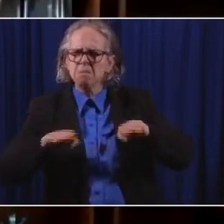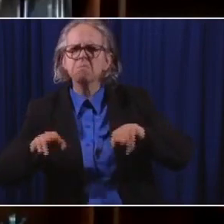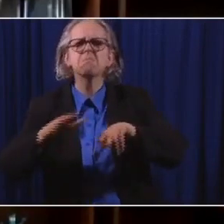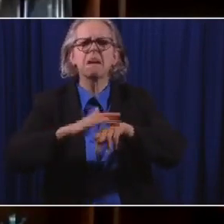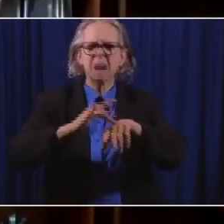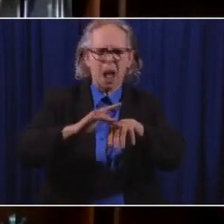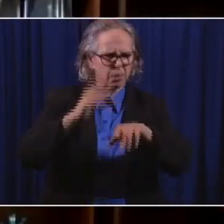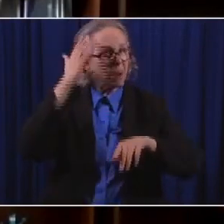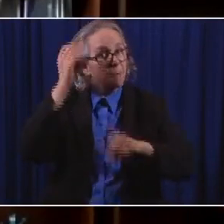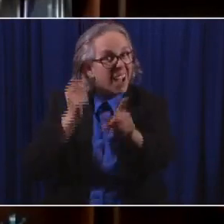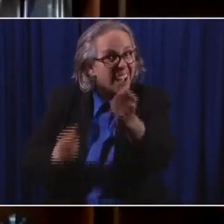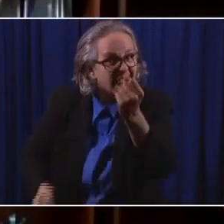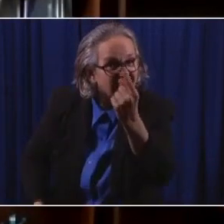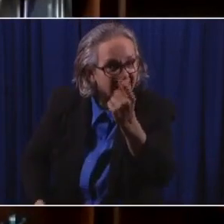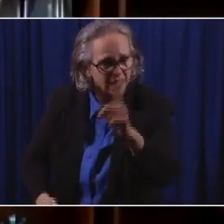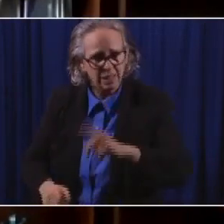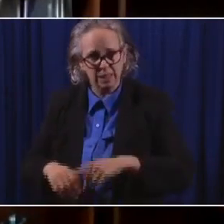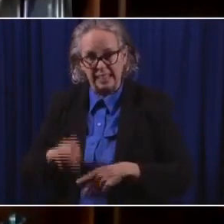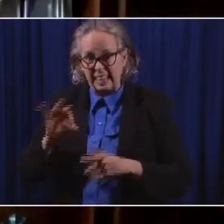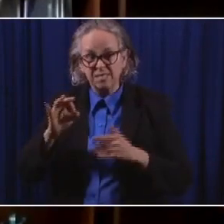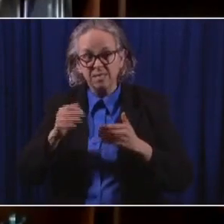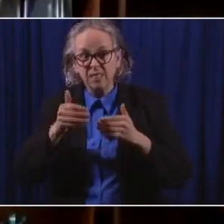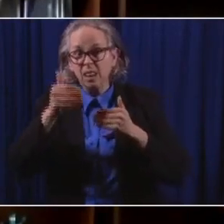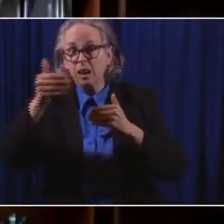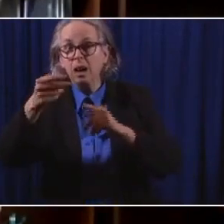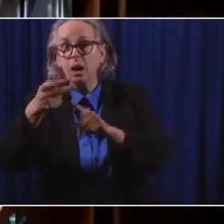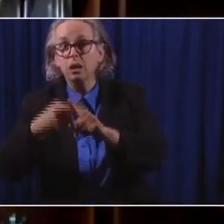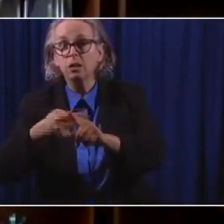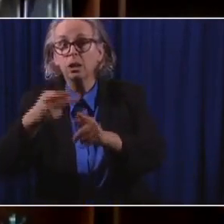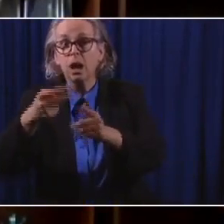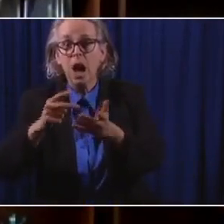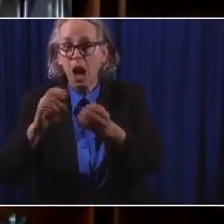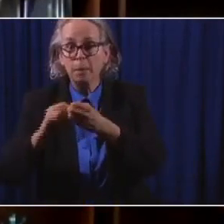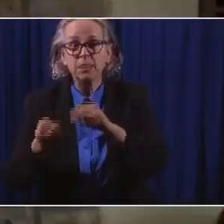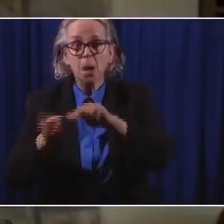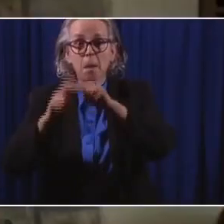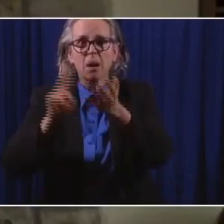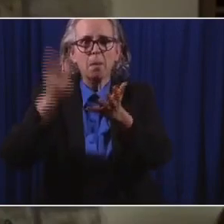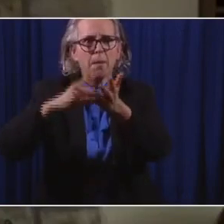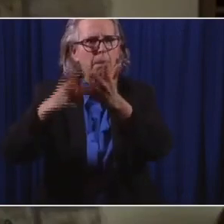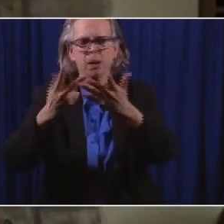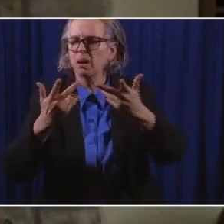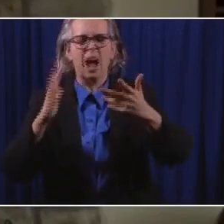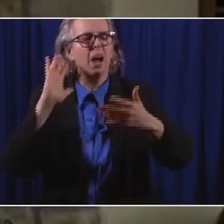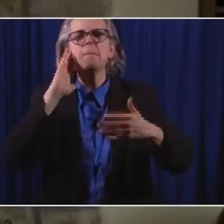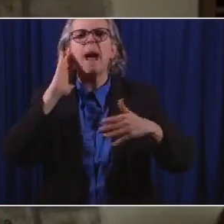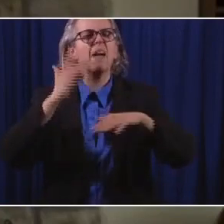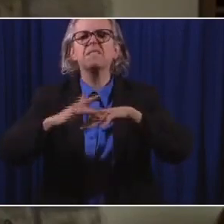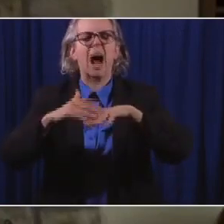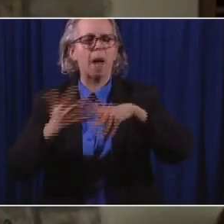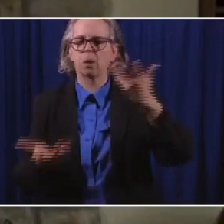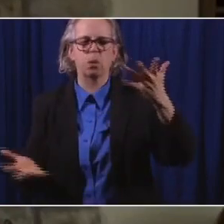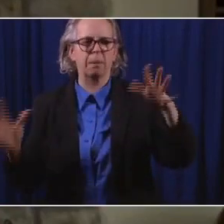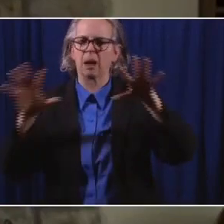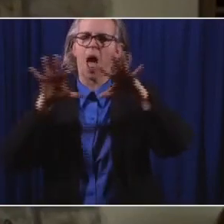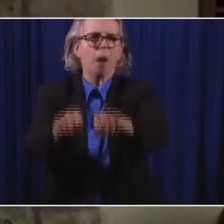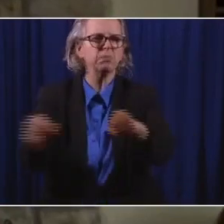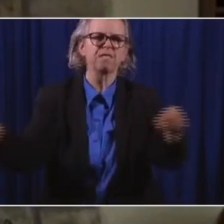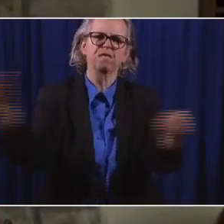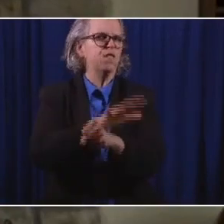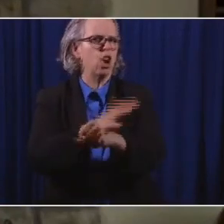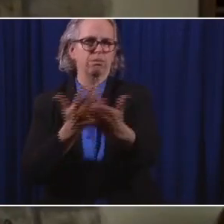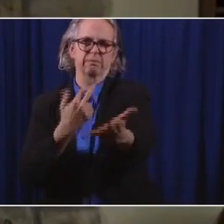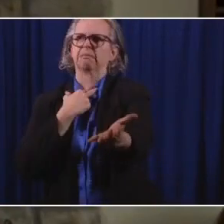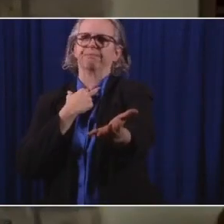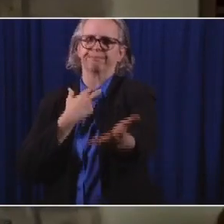start to squeeze out non-COVID care. Okay, thank you. Next question is from Marty Schladen at the Ohio Capital